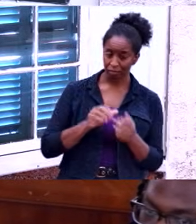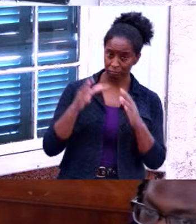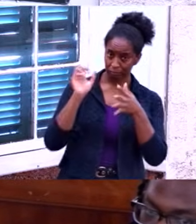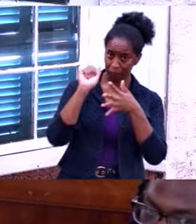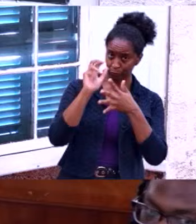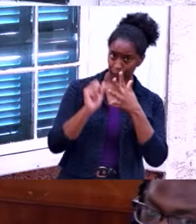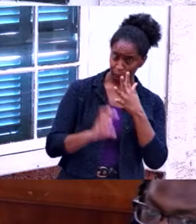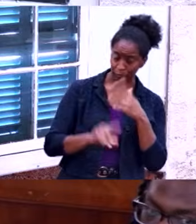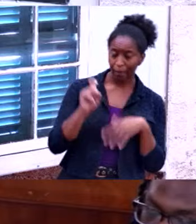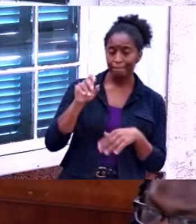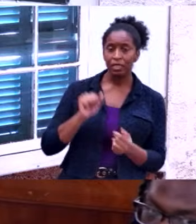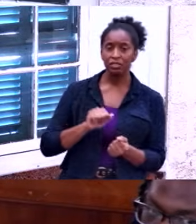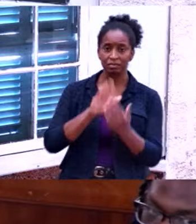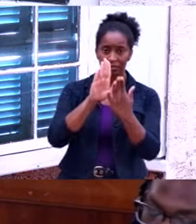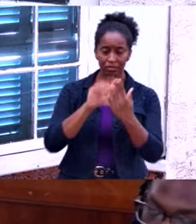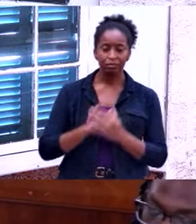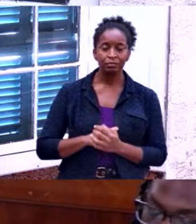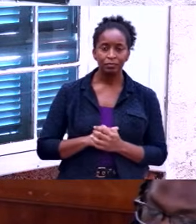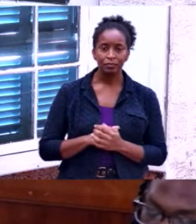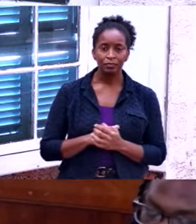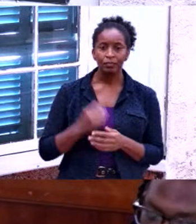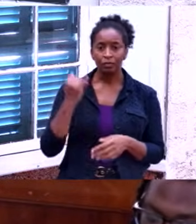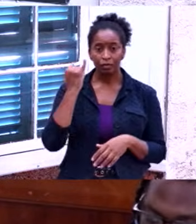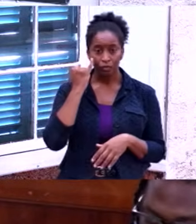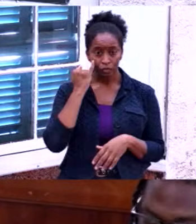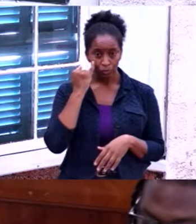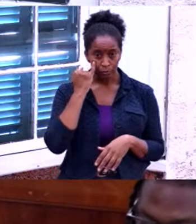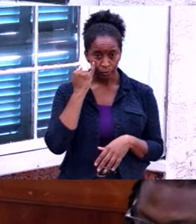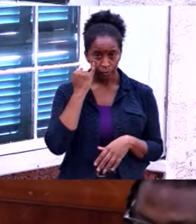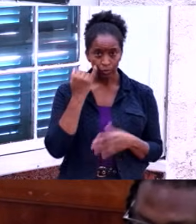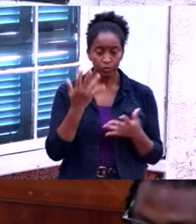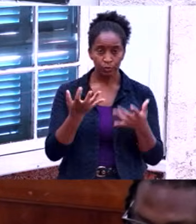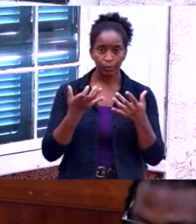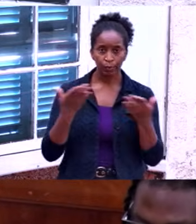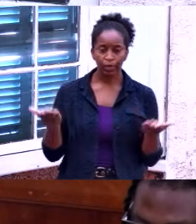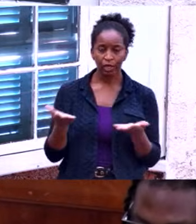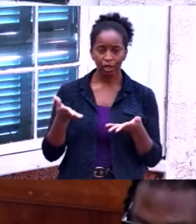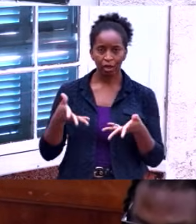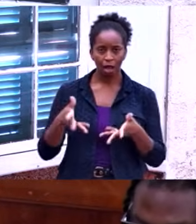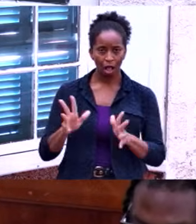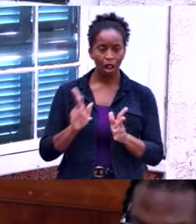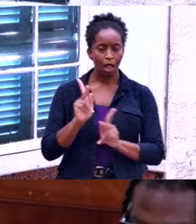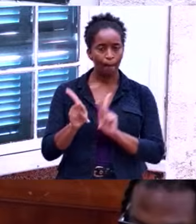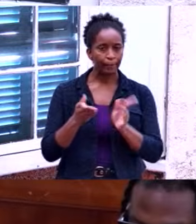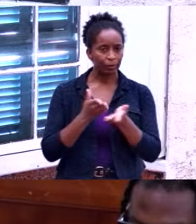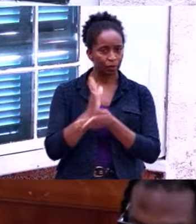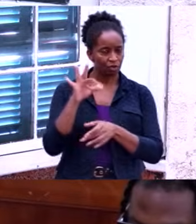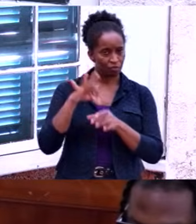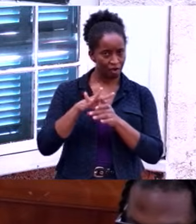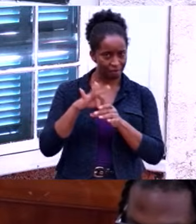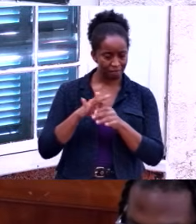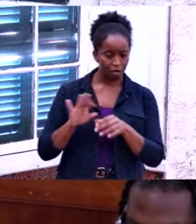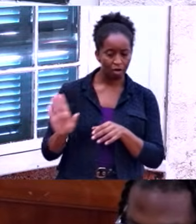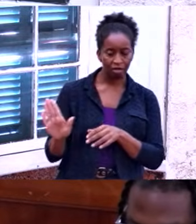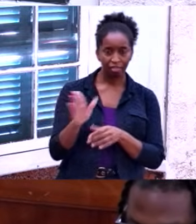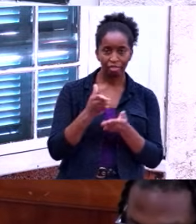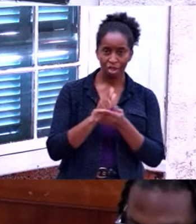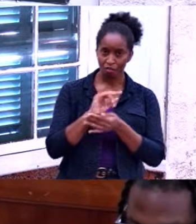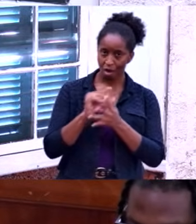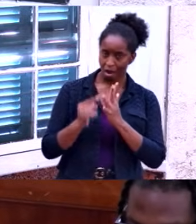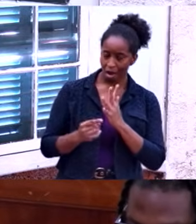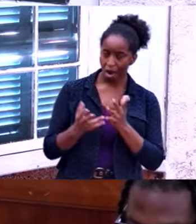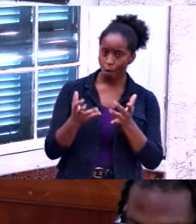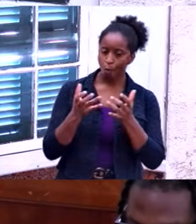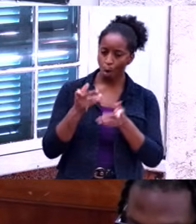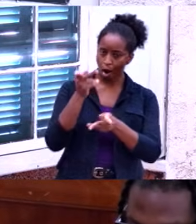the necessary amendments to secure the democracy that we treasure and the rights of our people, we have to do the right thing. We